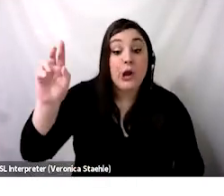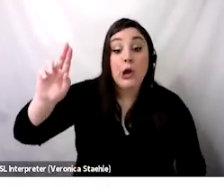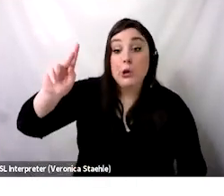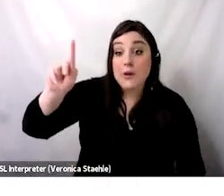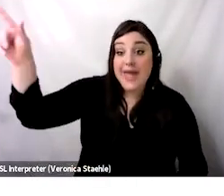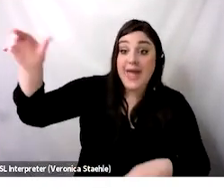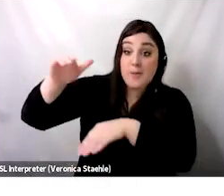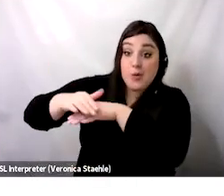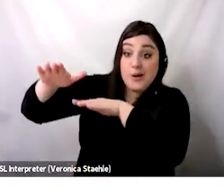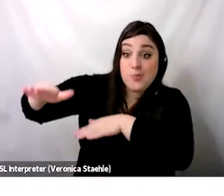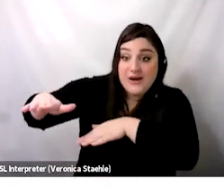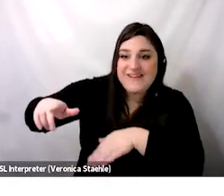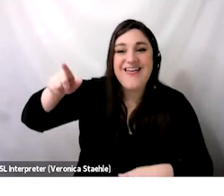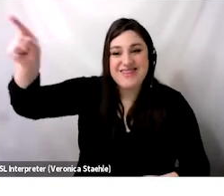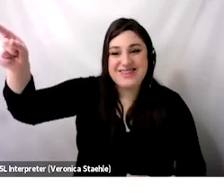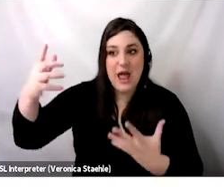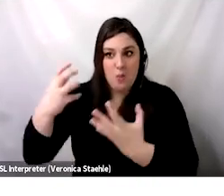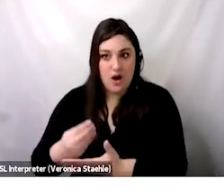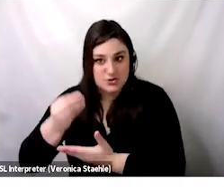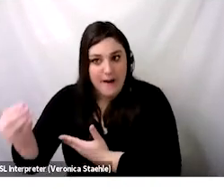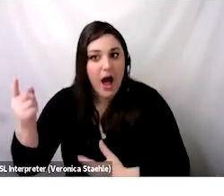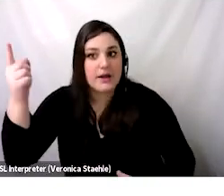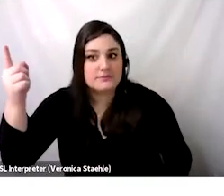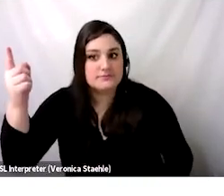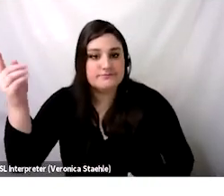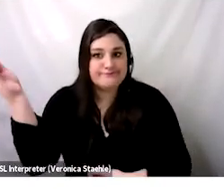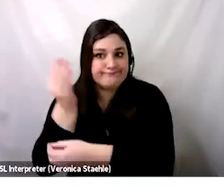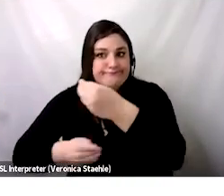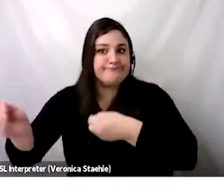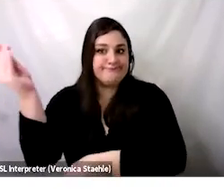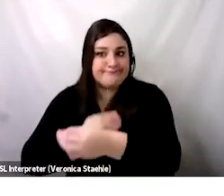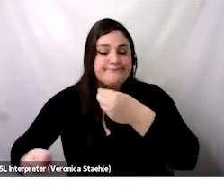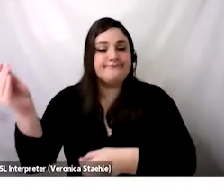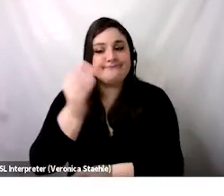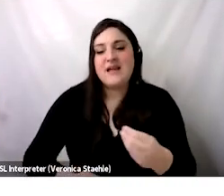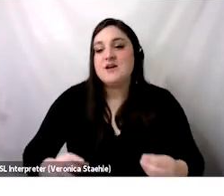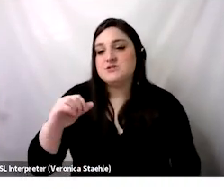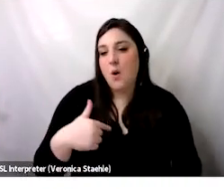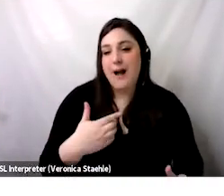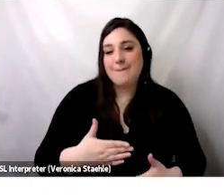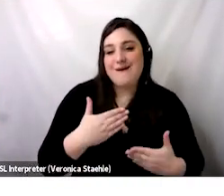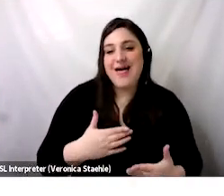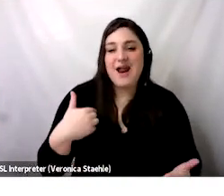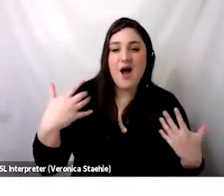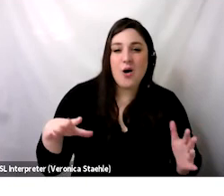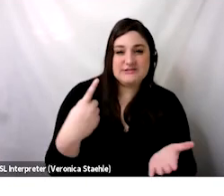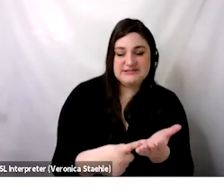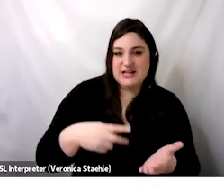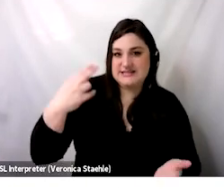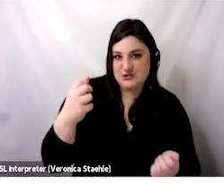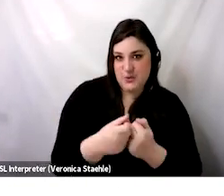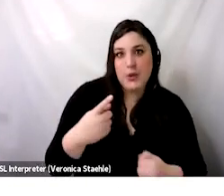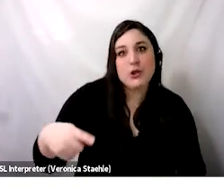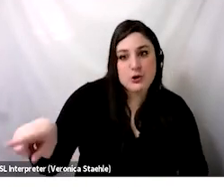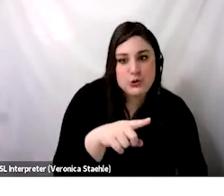buy cotton. And I'm glad that I sort of went through the history, because I think when we talk about agriculture, I